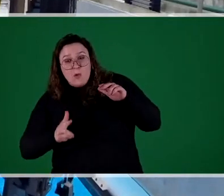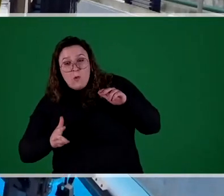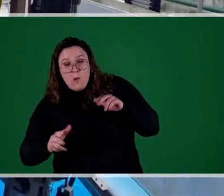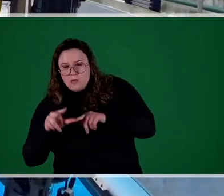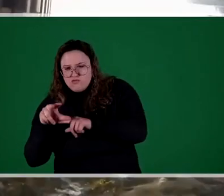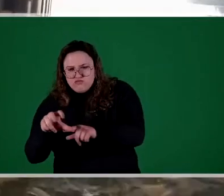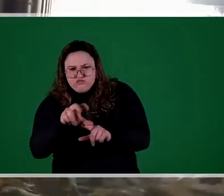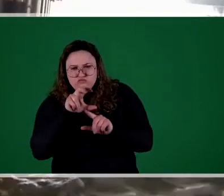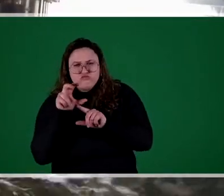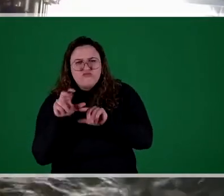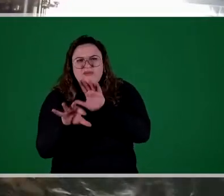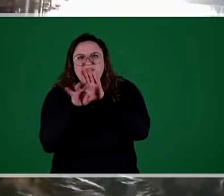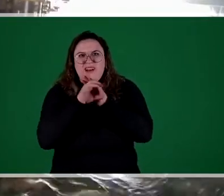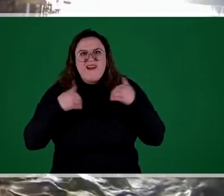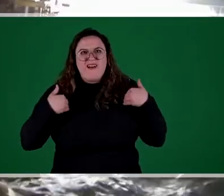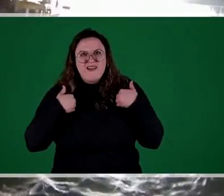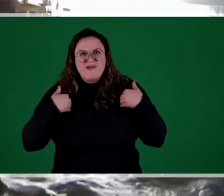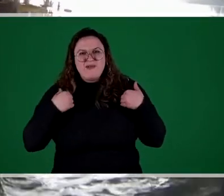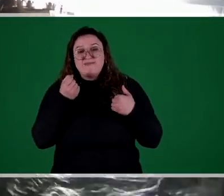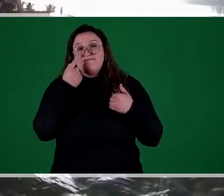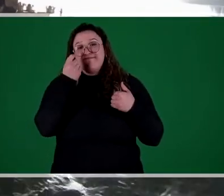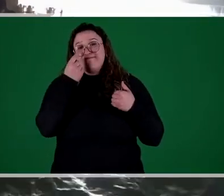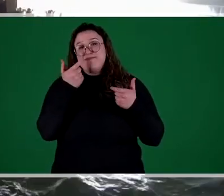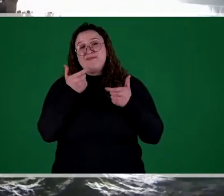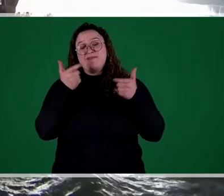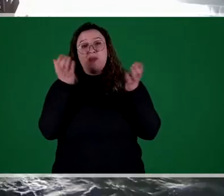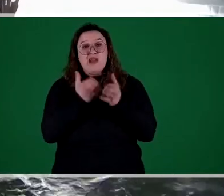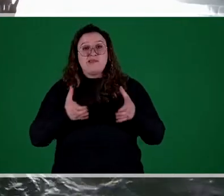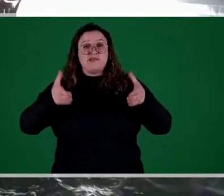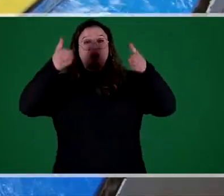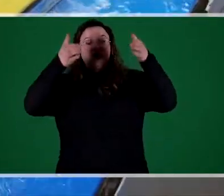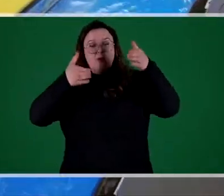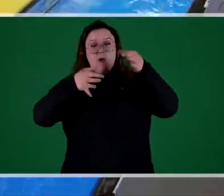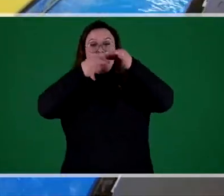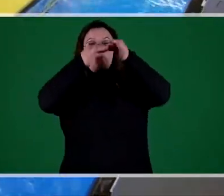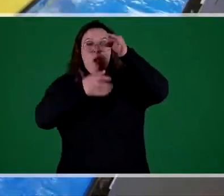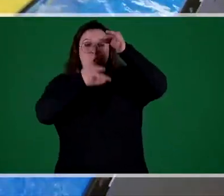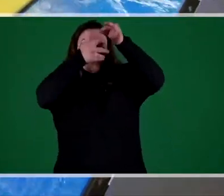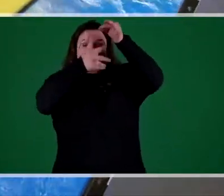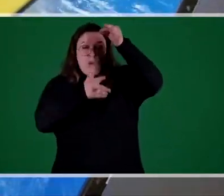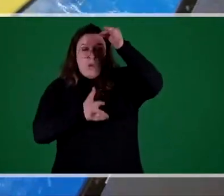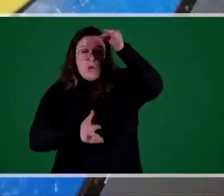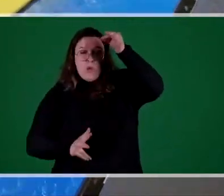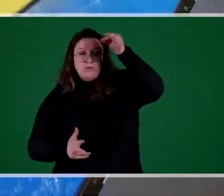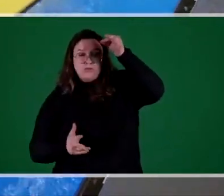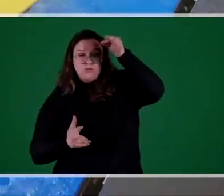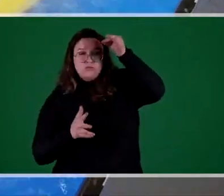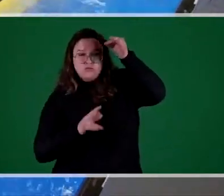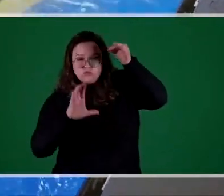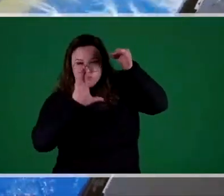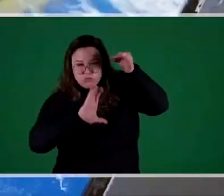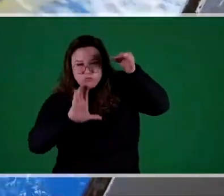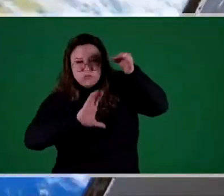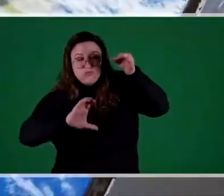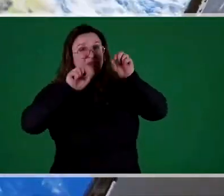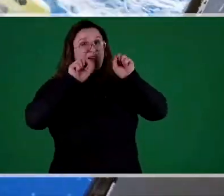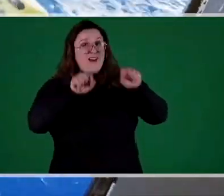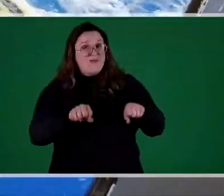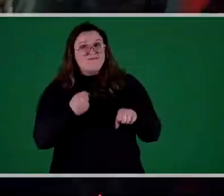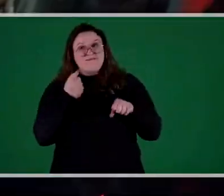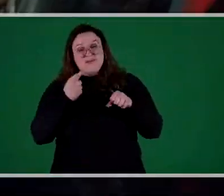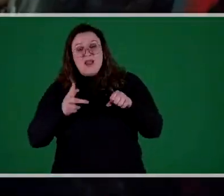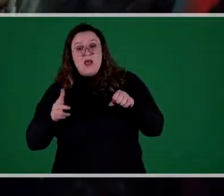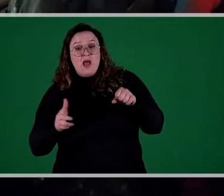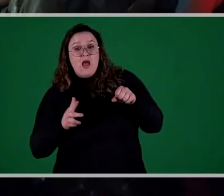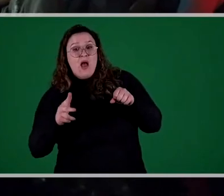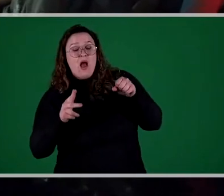these animals. It is lowered from this big ship, the Western Flyer, down into the deep sea, and it's attached by a tether that